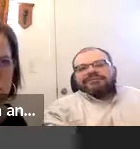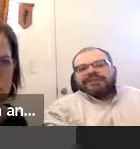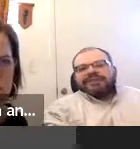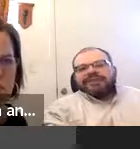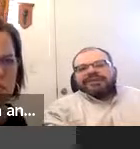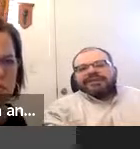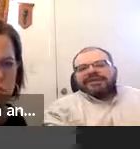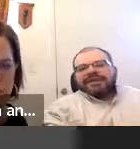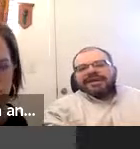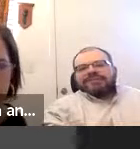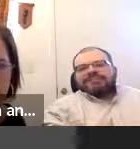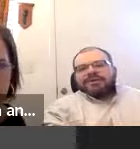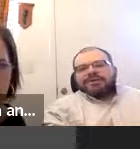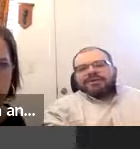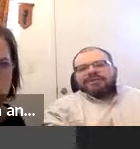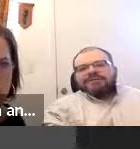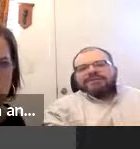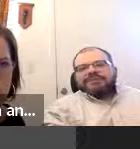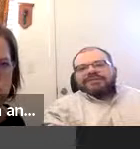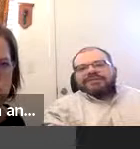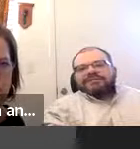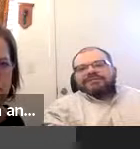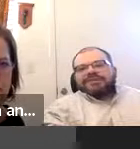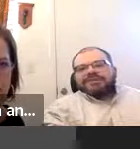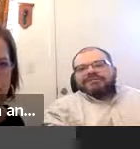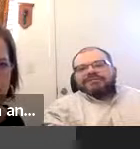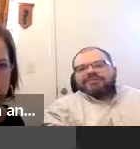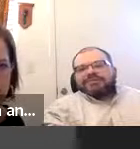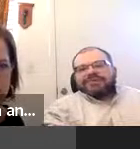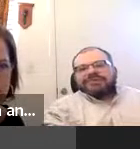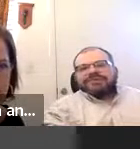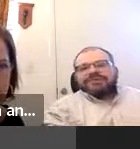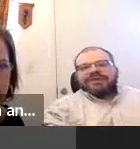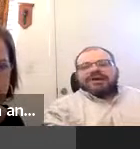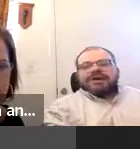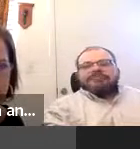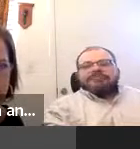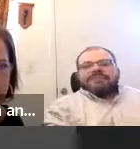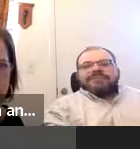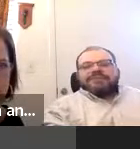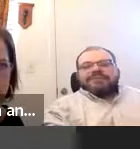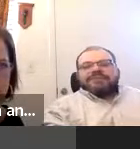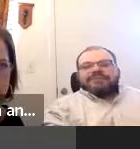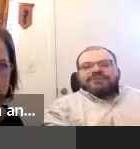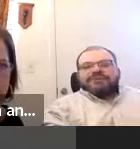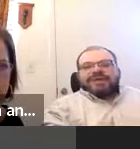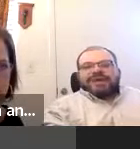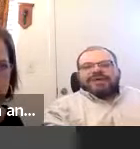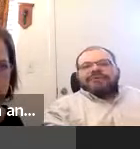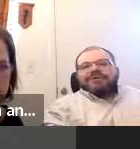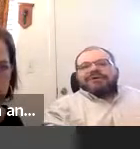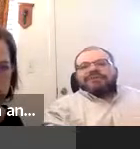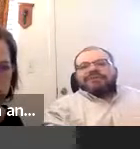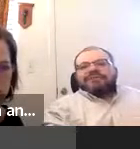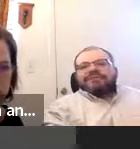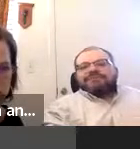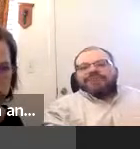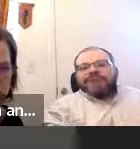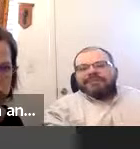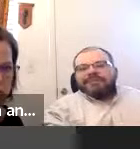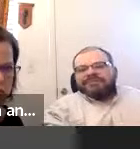framed disability as part of the eugenics movement really showed how